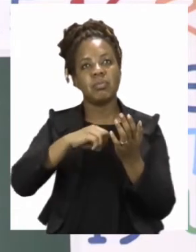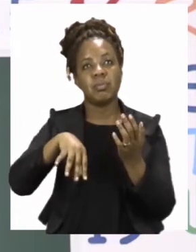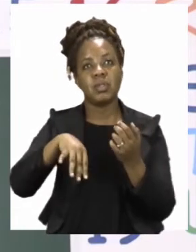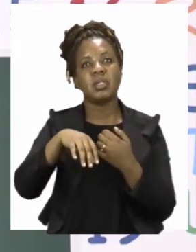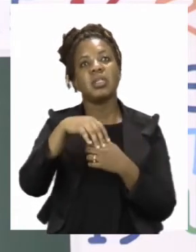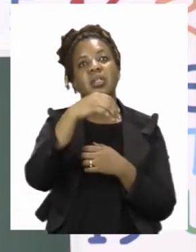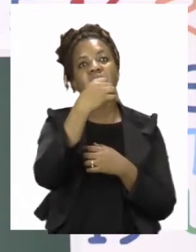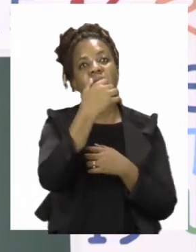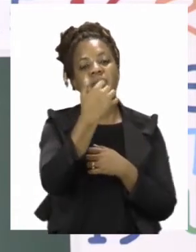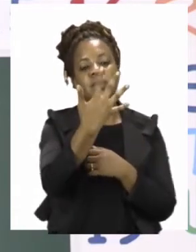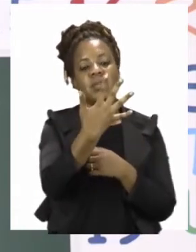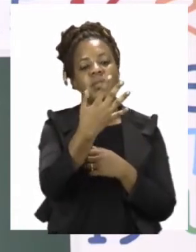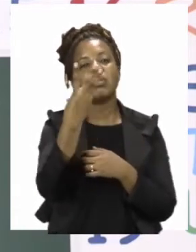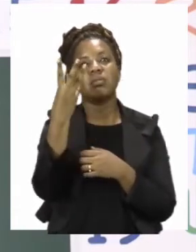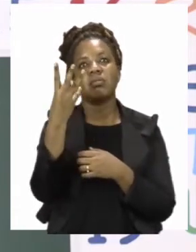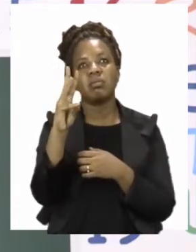our complete sum.